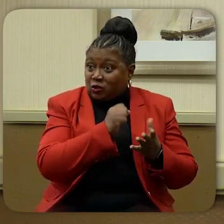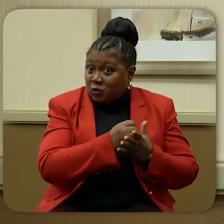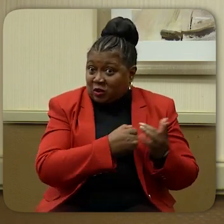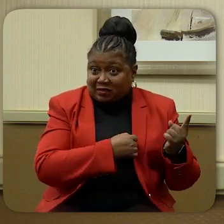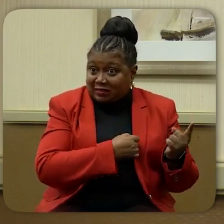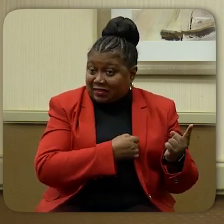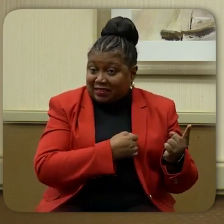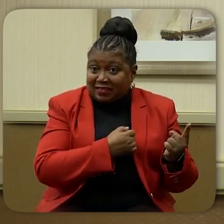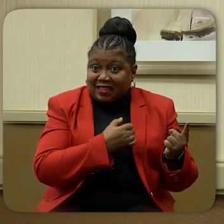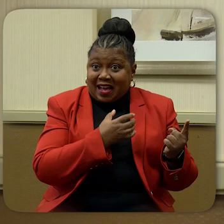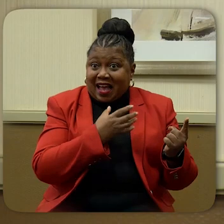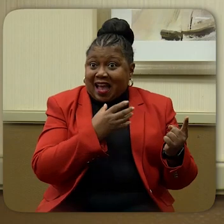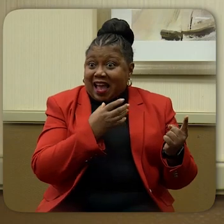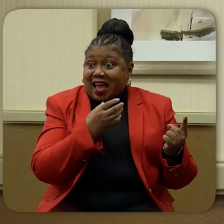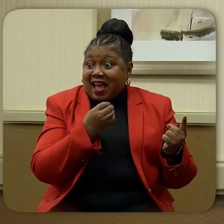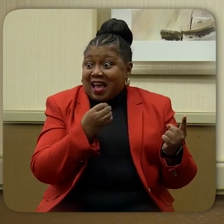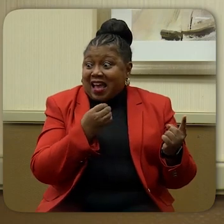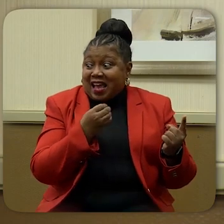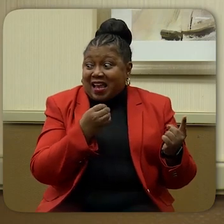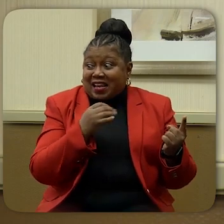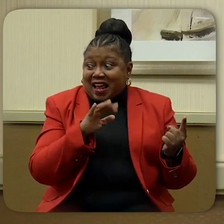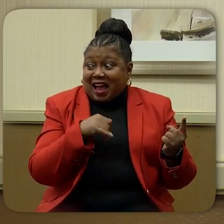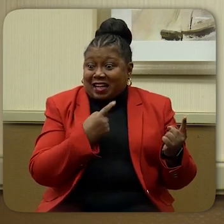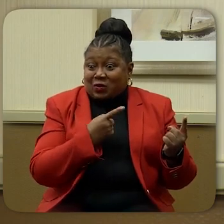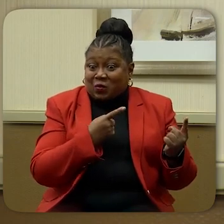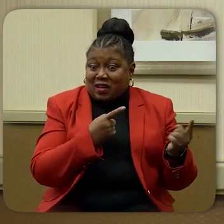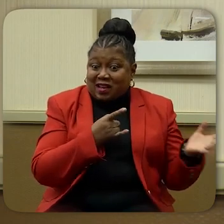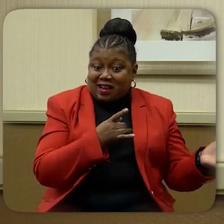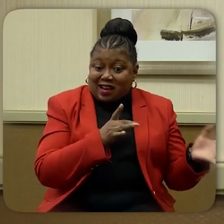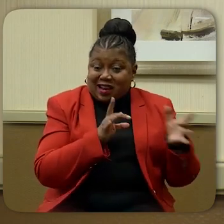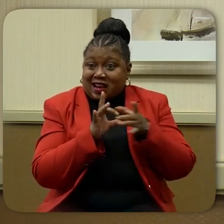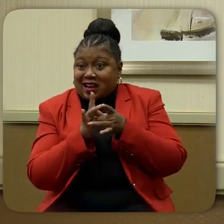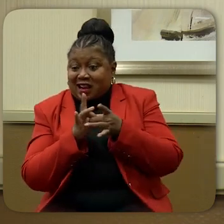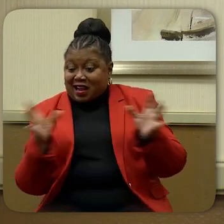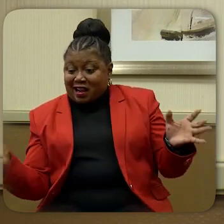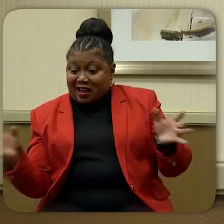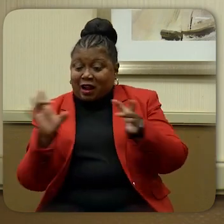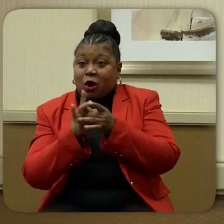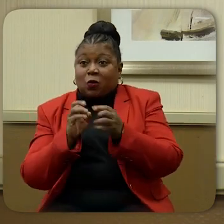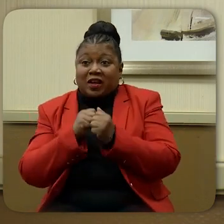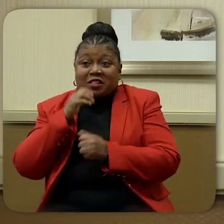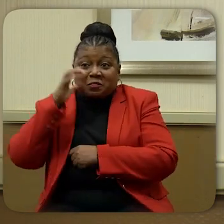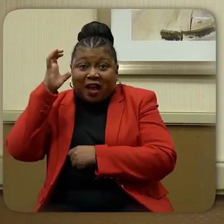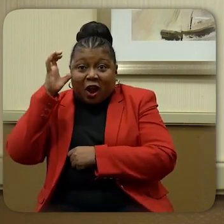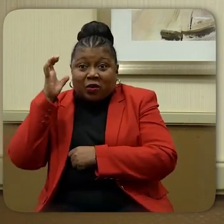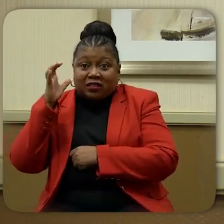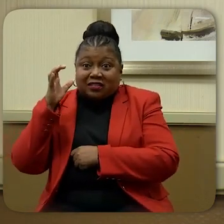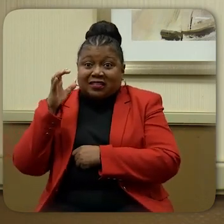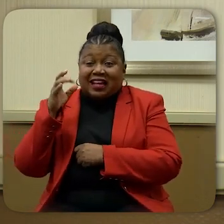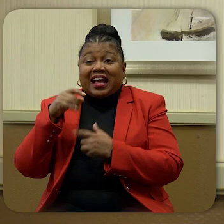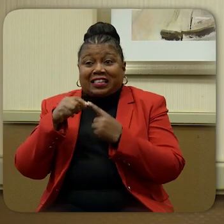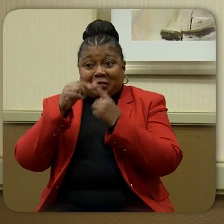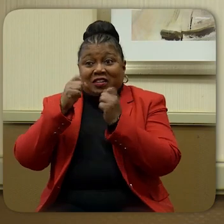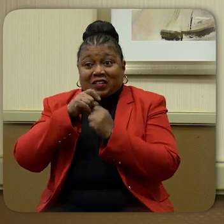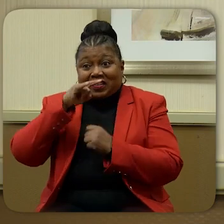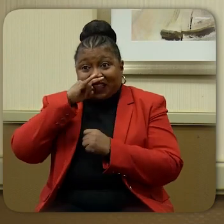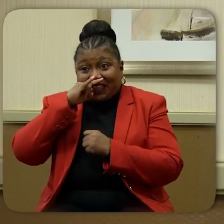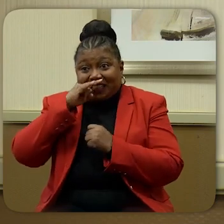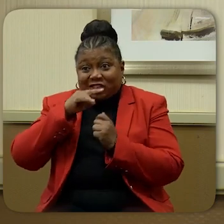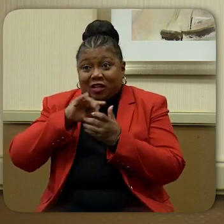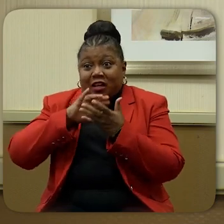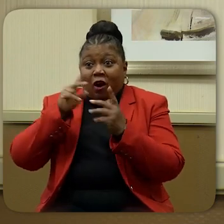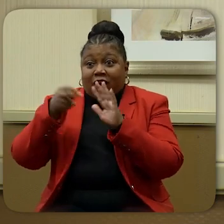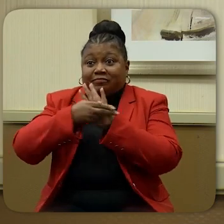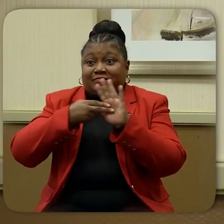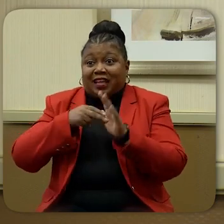And, you know, how do we bridge that with parents, especially if the kids are getting younger and